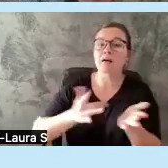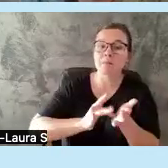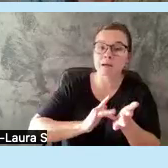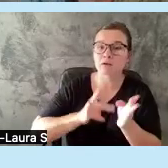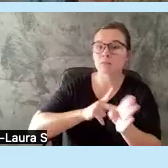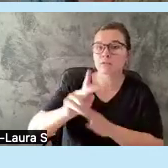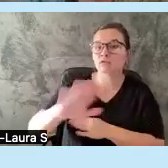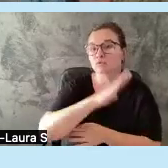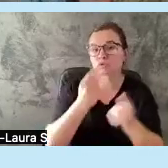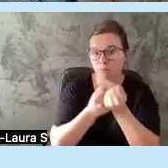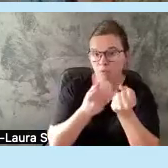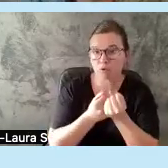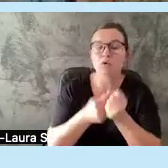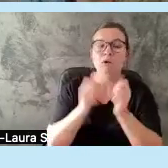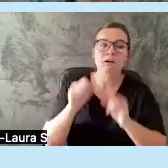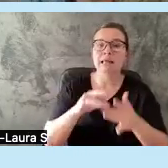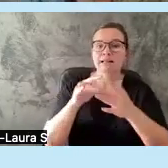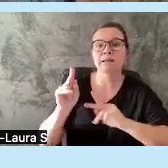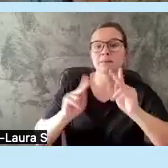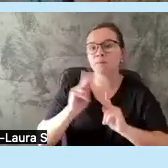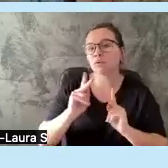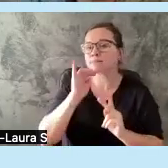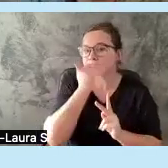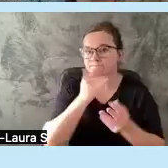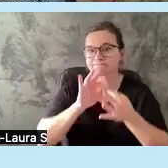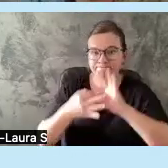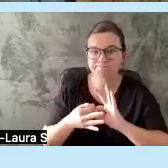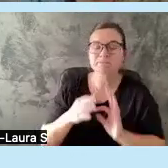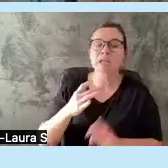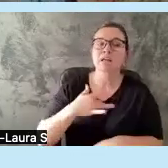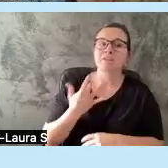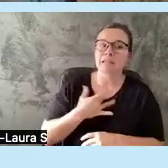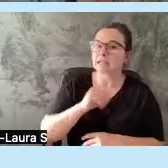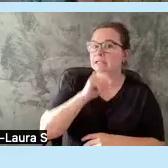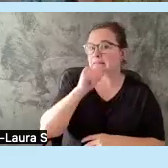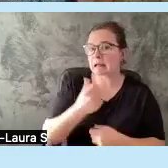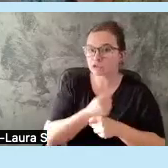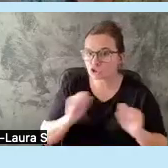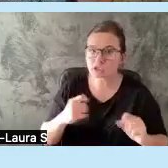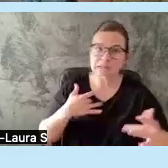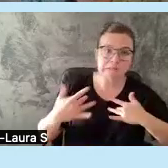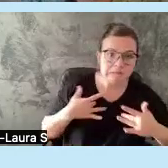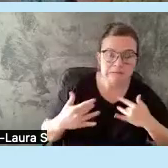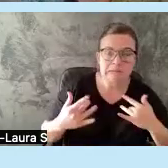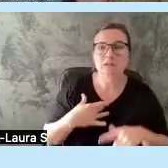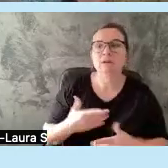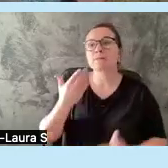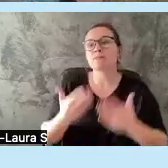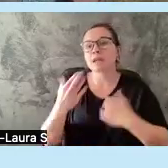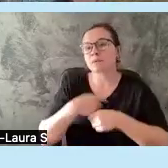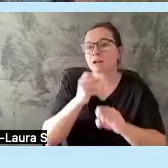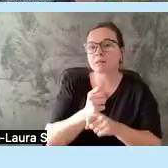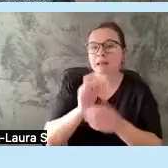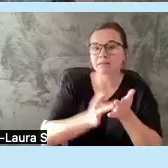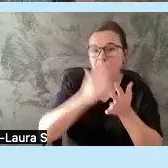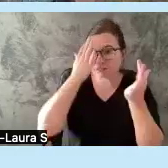support can lead to people misinterpreting results, feeling false senses of security or concern, or make medical decisions